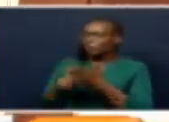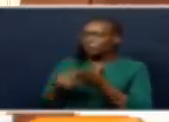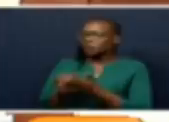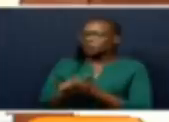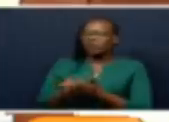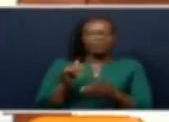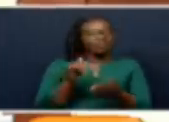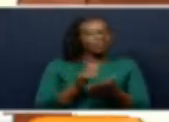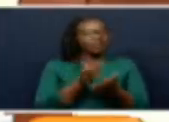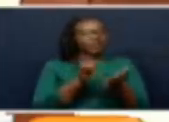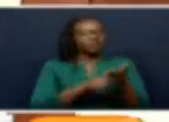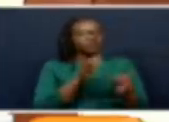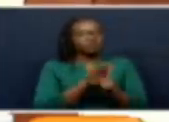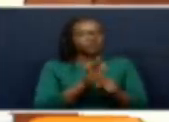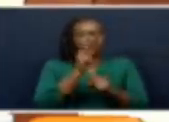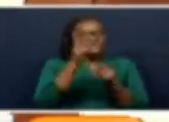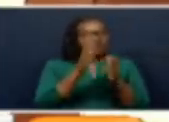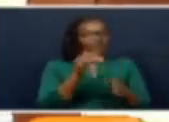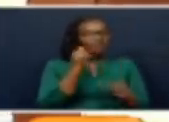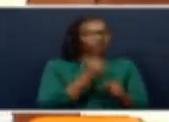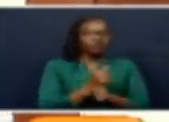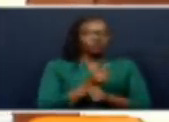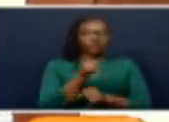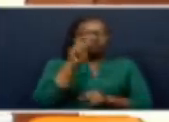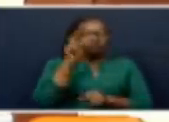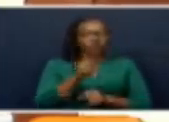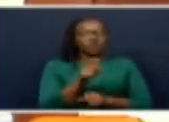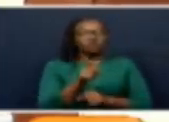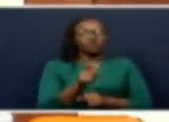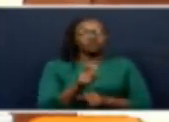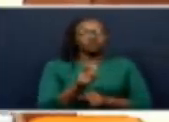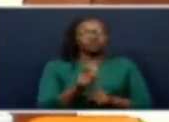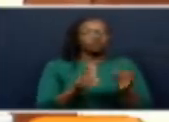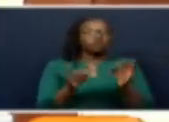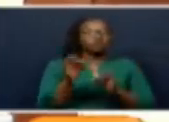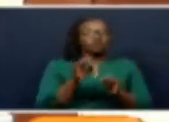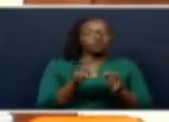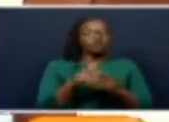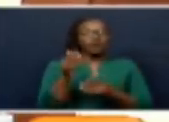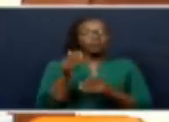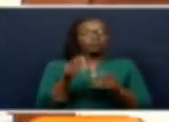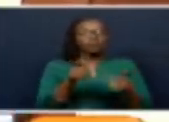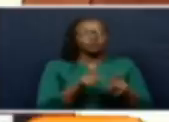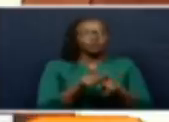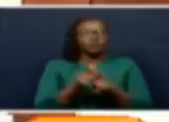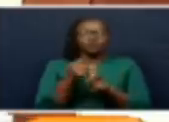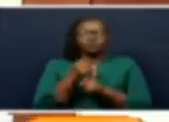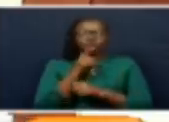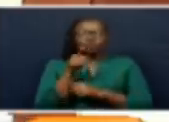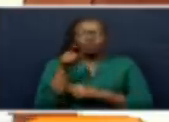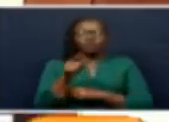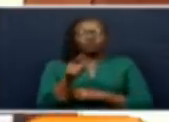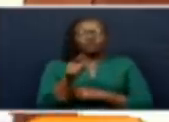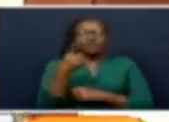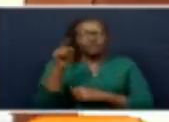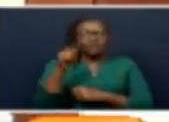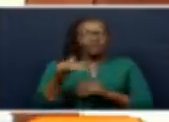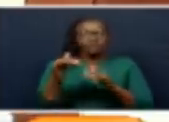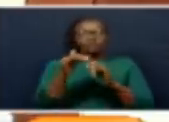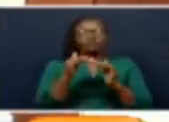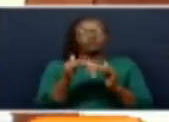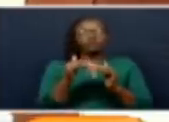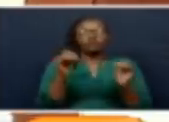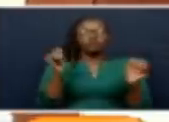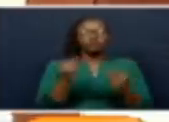do. Nobody will know you. You need to stand up and make sure that your interventions are heard. And you make a statement